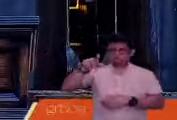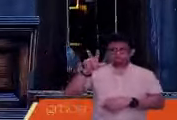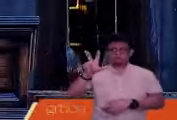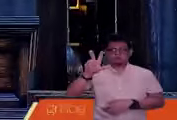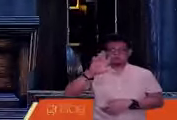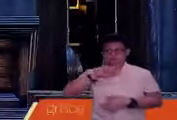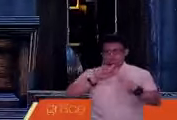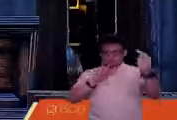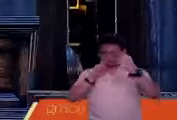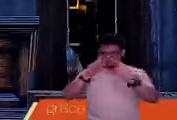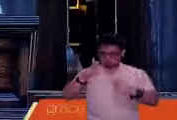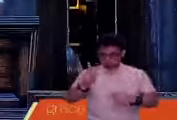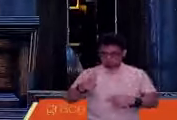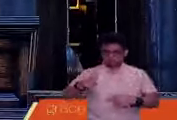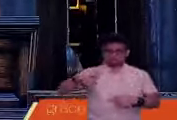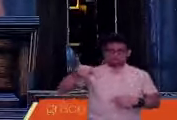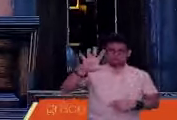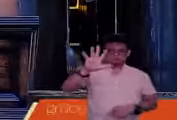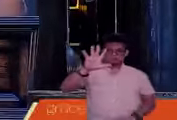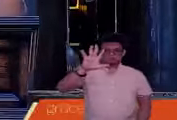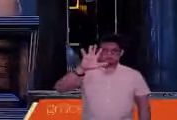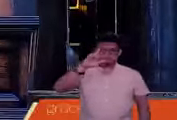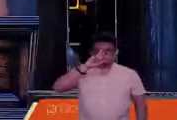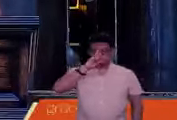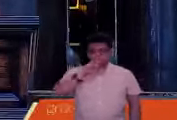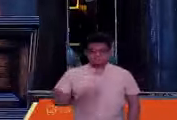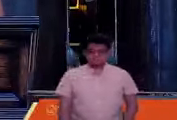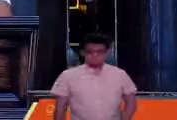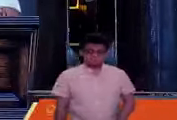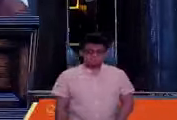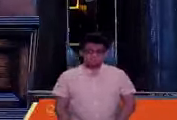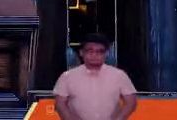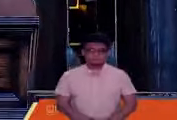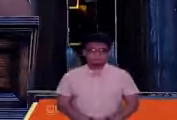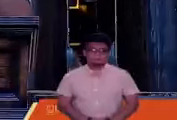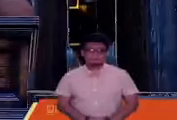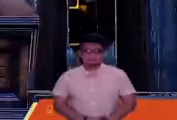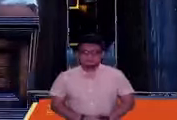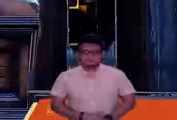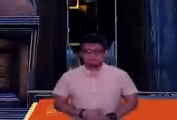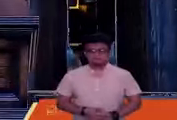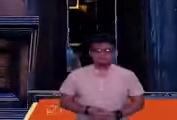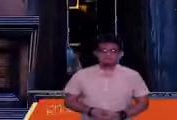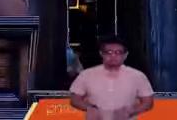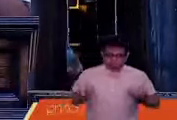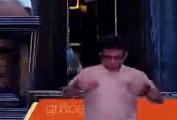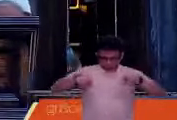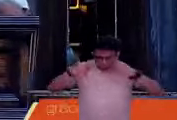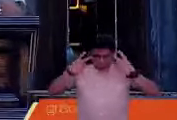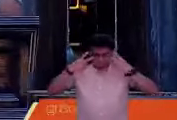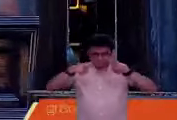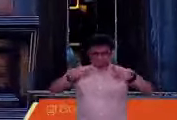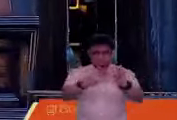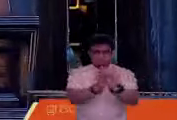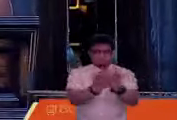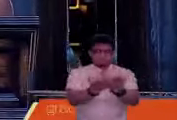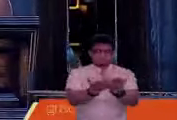to 25. Mark chapter 4. Ato ning i-dissect atong